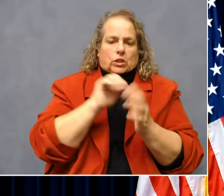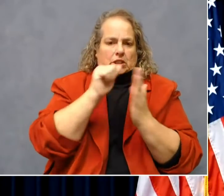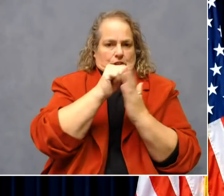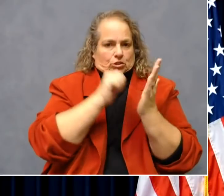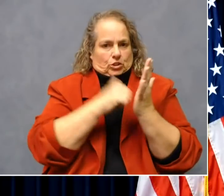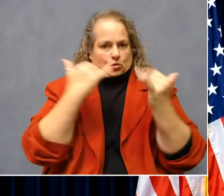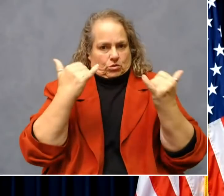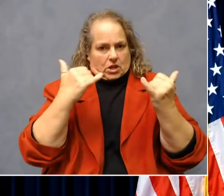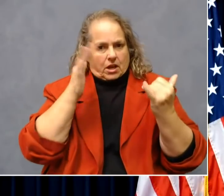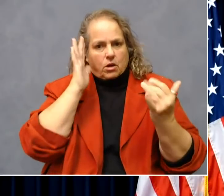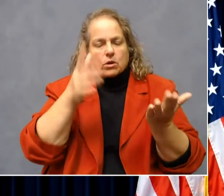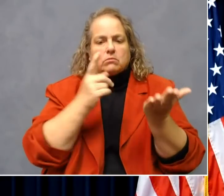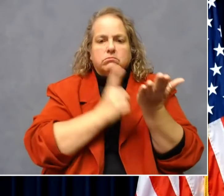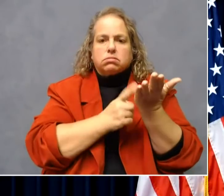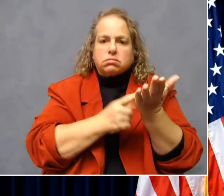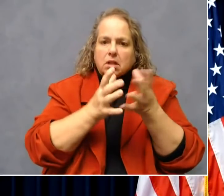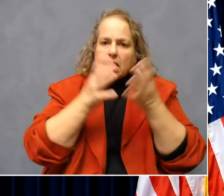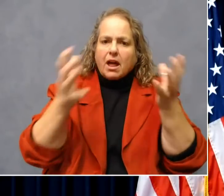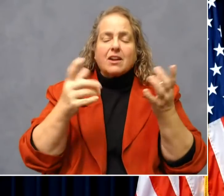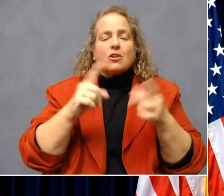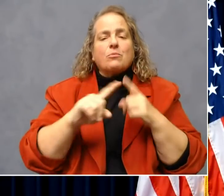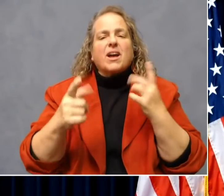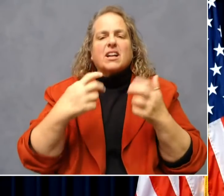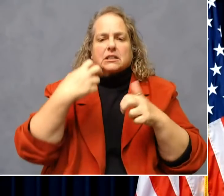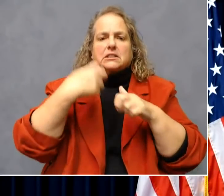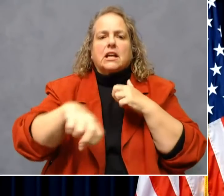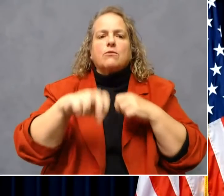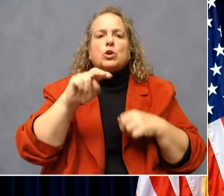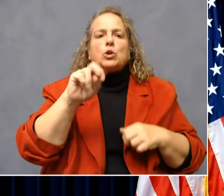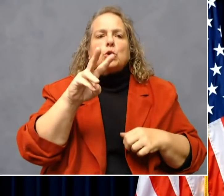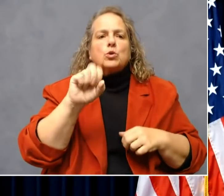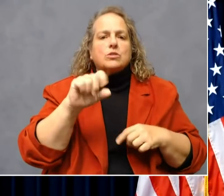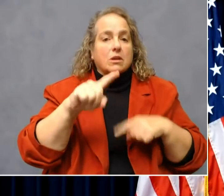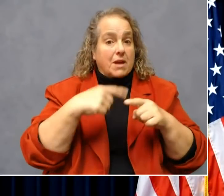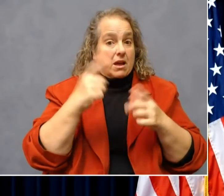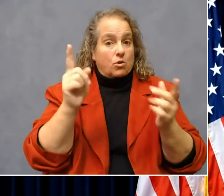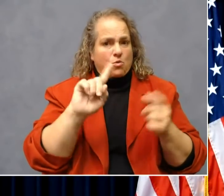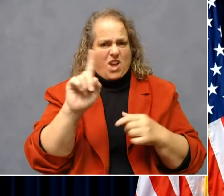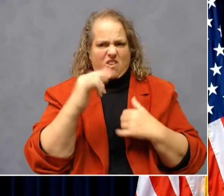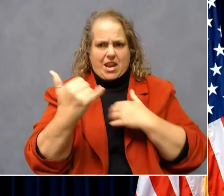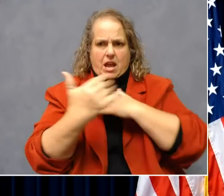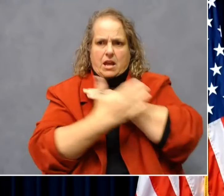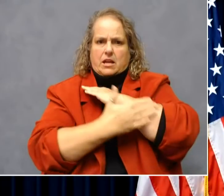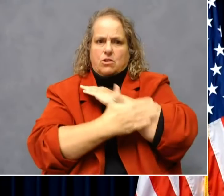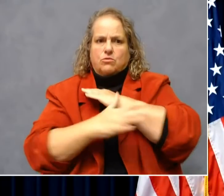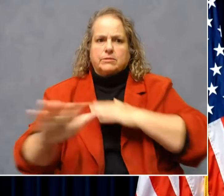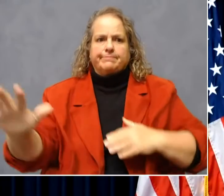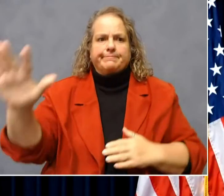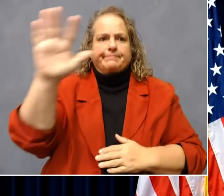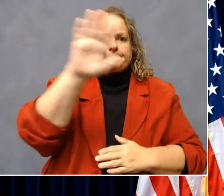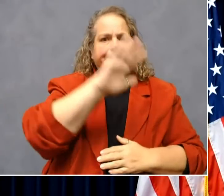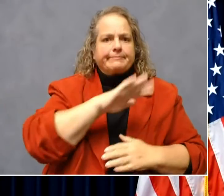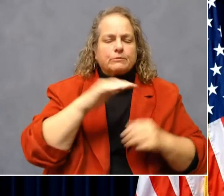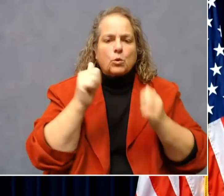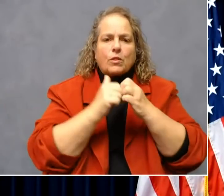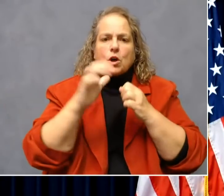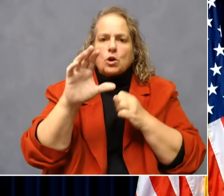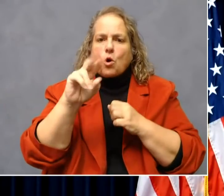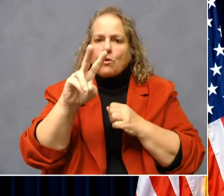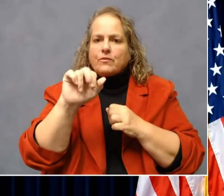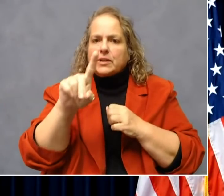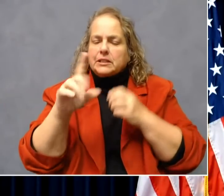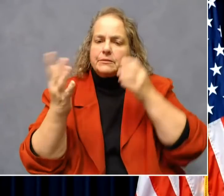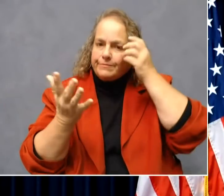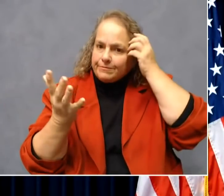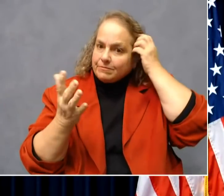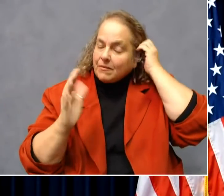going to start with the tougher news about where the country is. We're going to go through a couple of updates and our COVID update